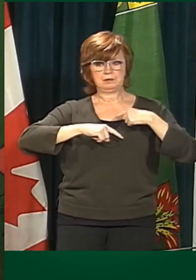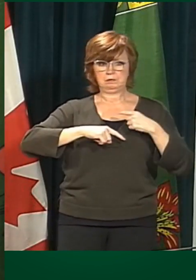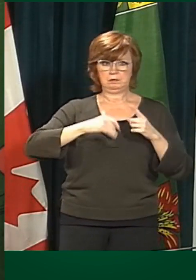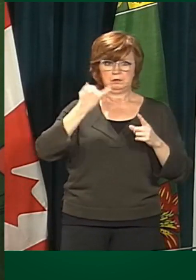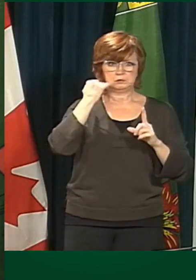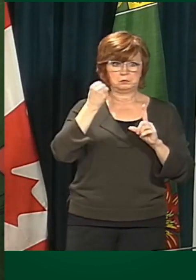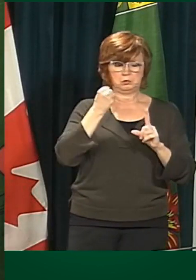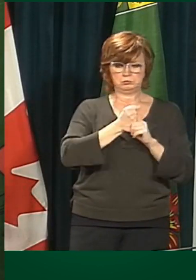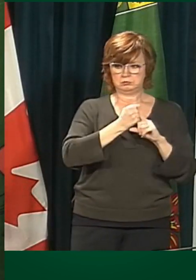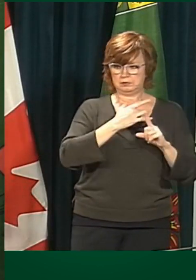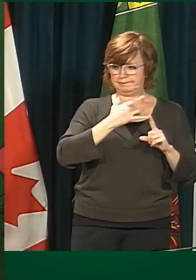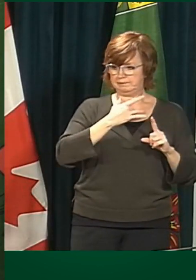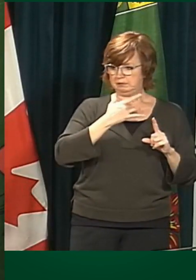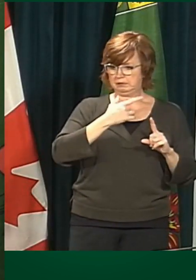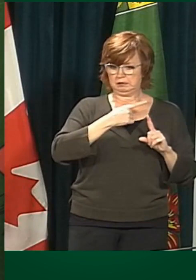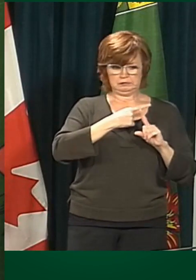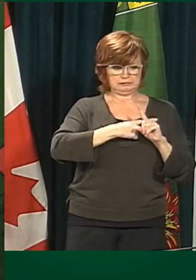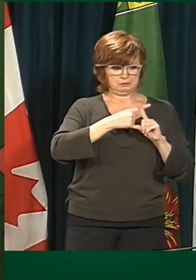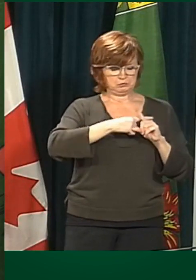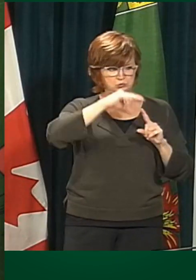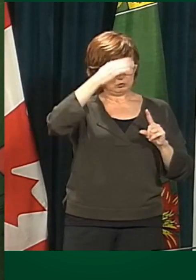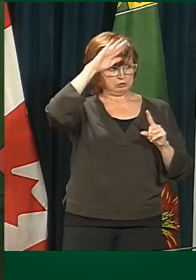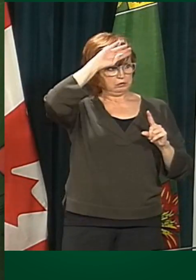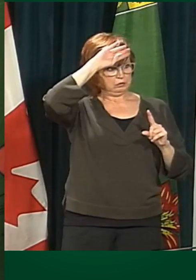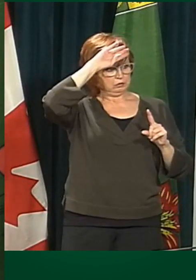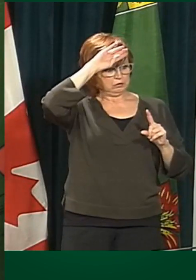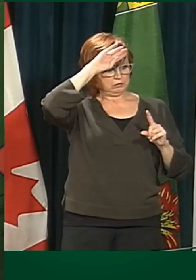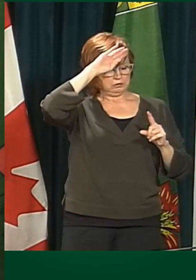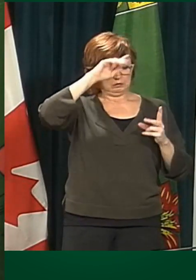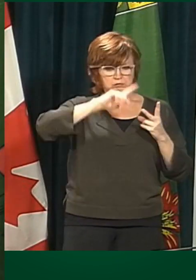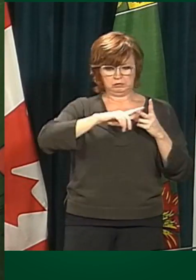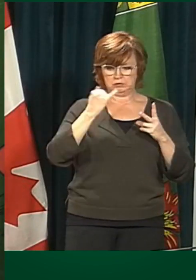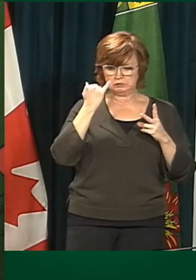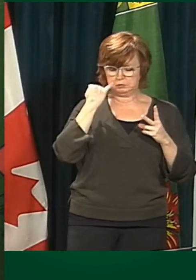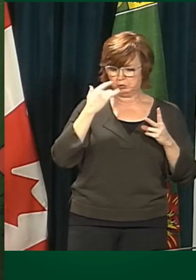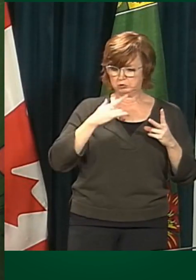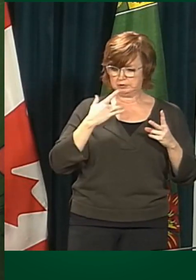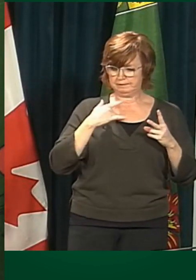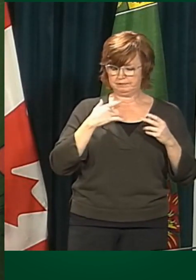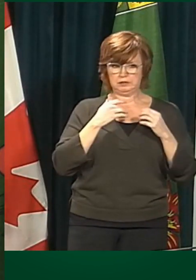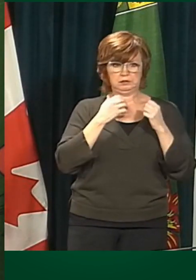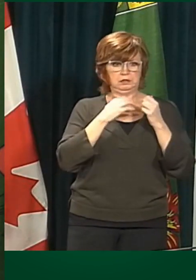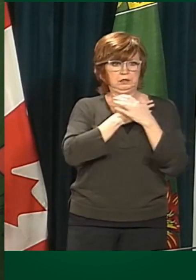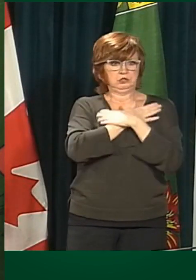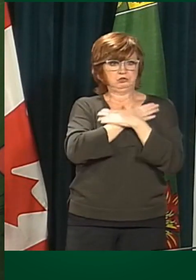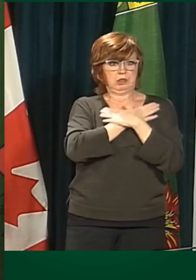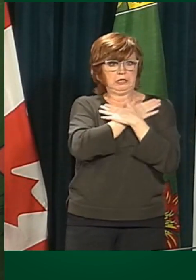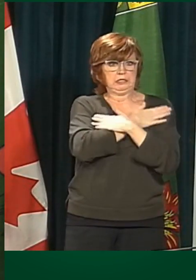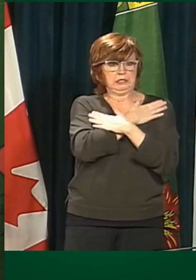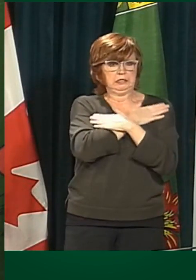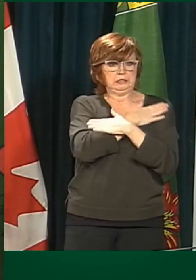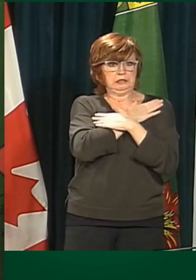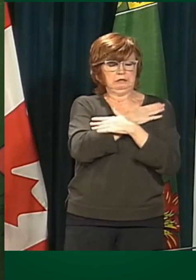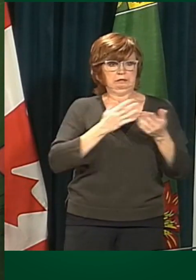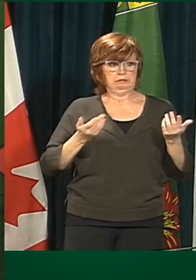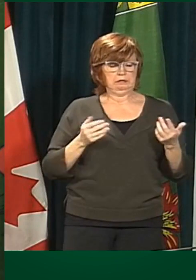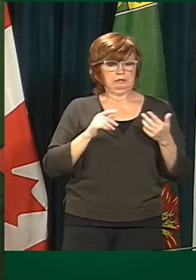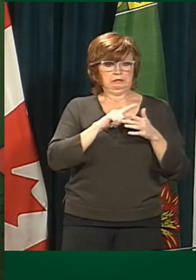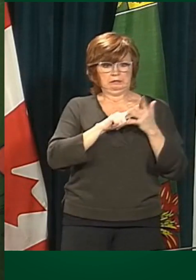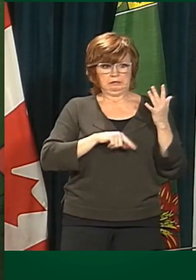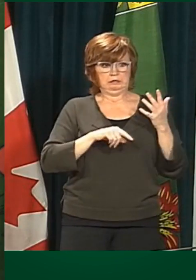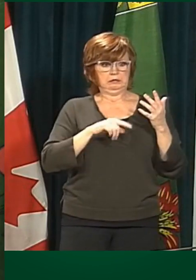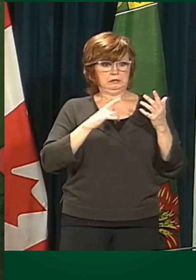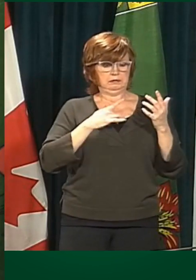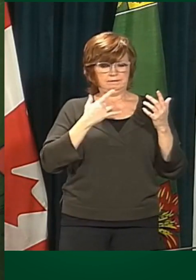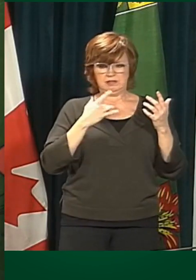away, call Healthline and follow instructions, which may include testing. We must do our part, because testing helps you to isolate for the right period